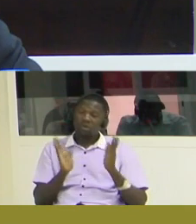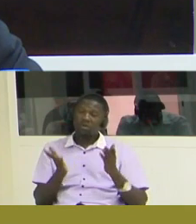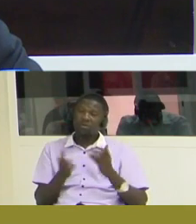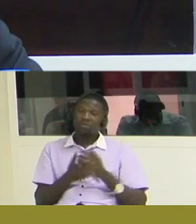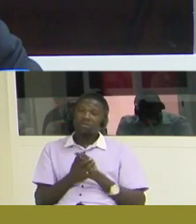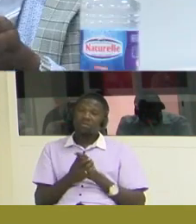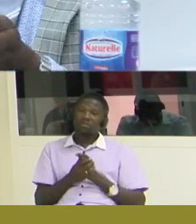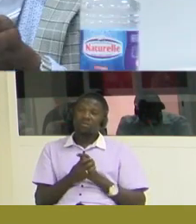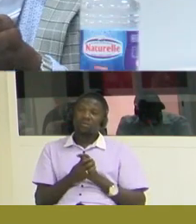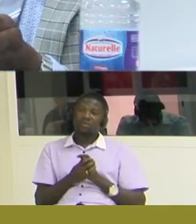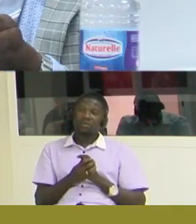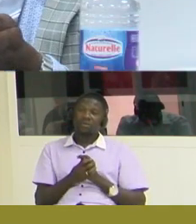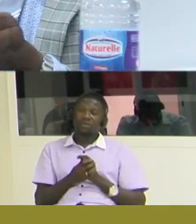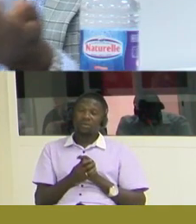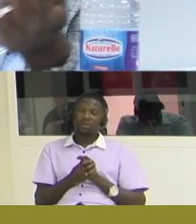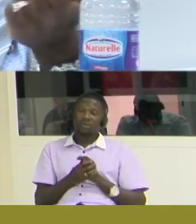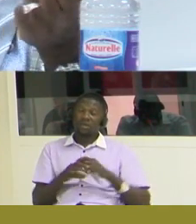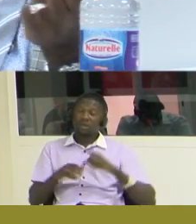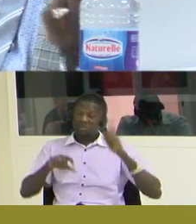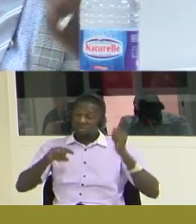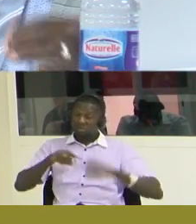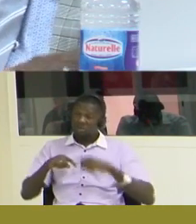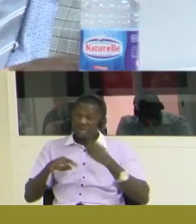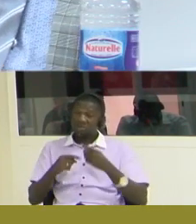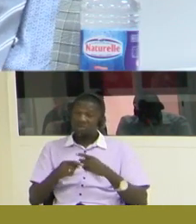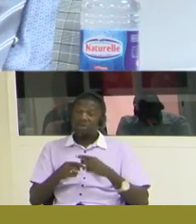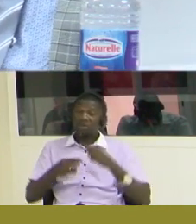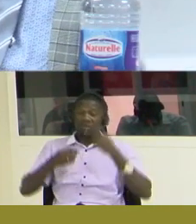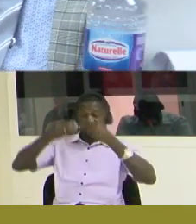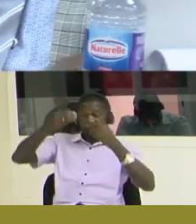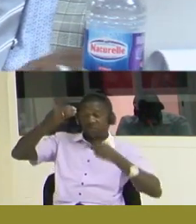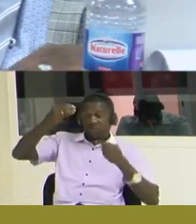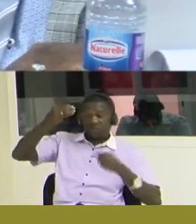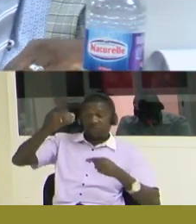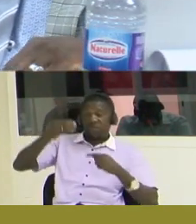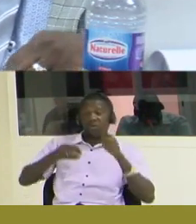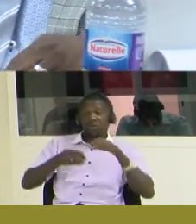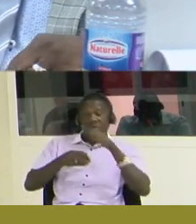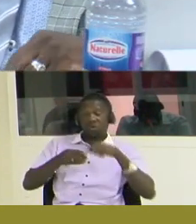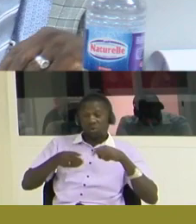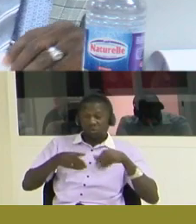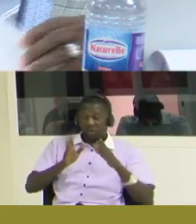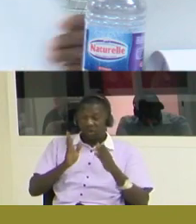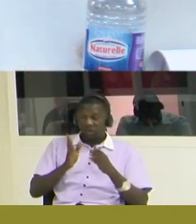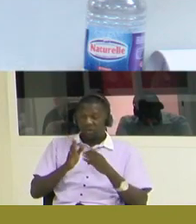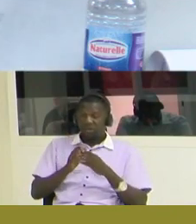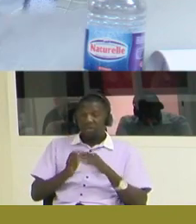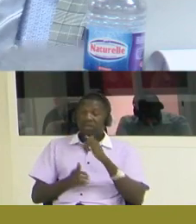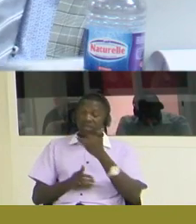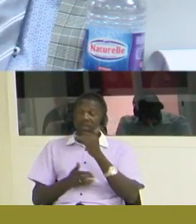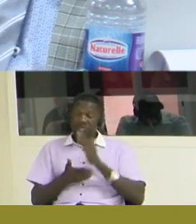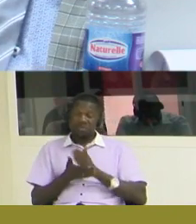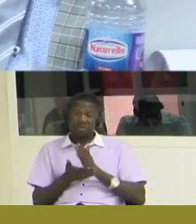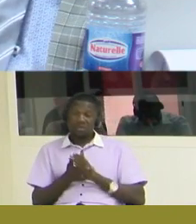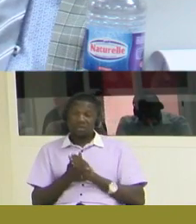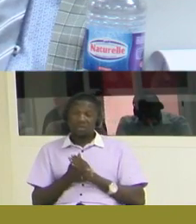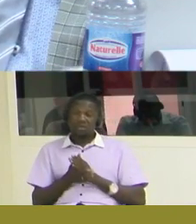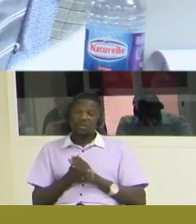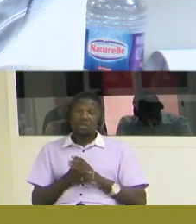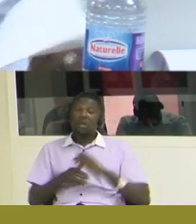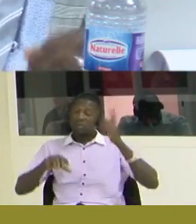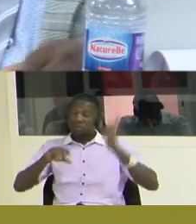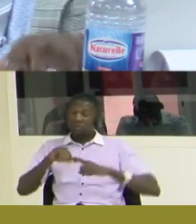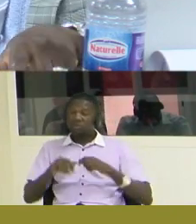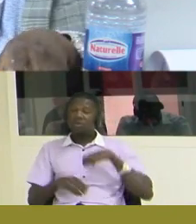drop of charges yes I believe so yes and convicted on false evidence yes